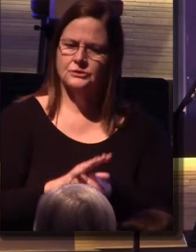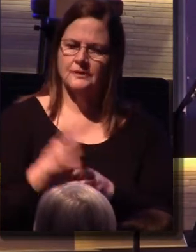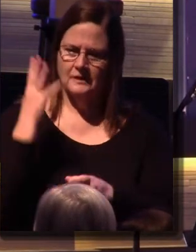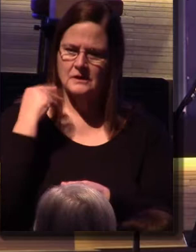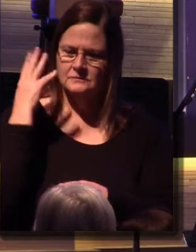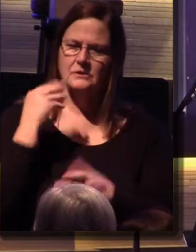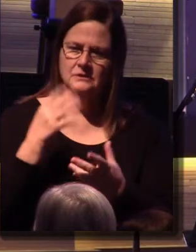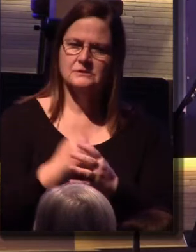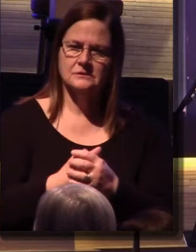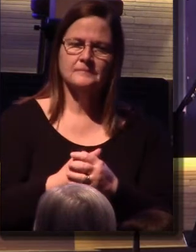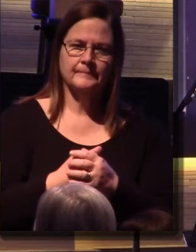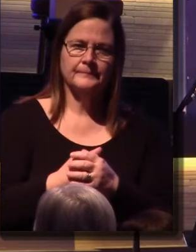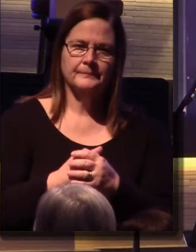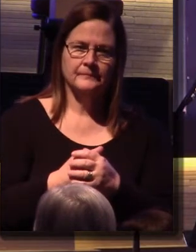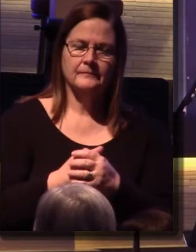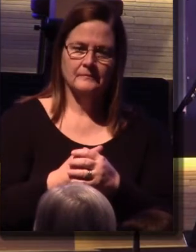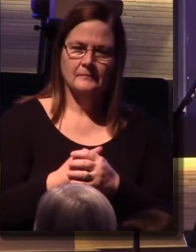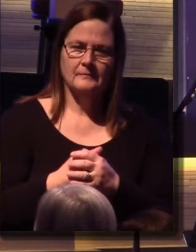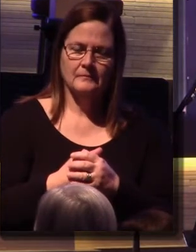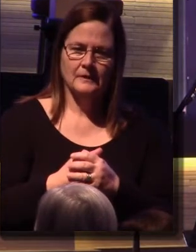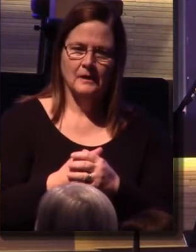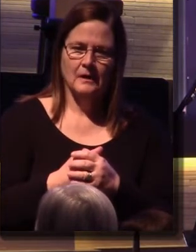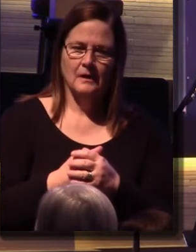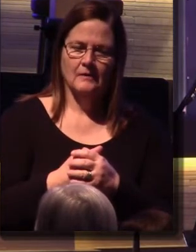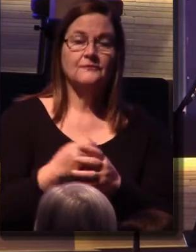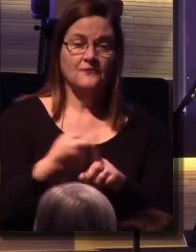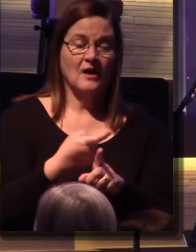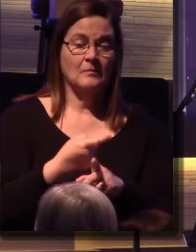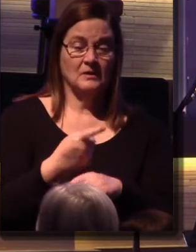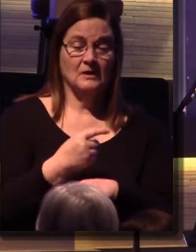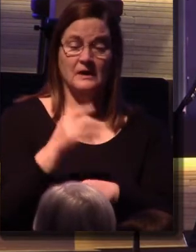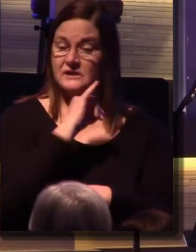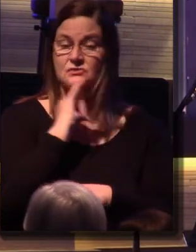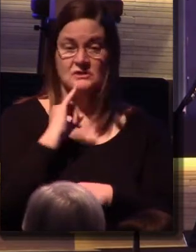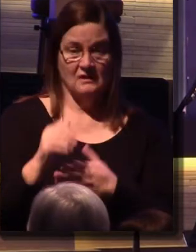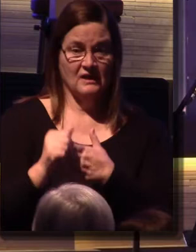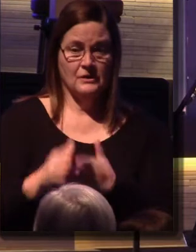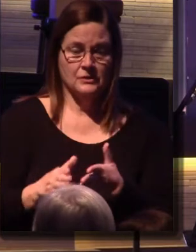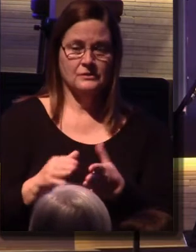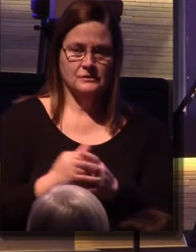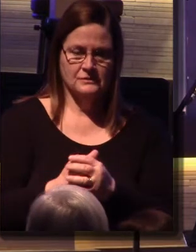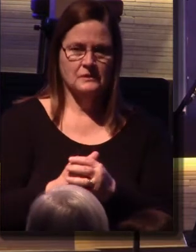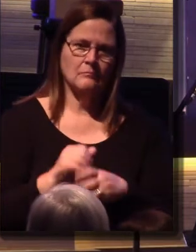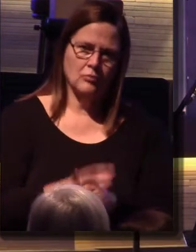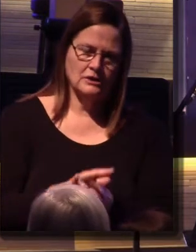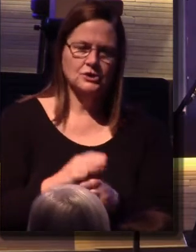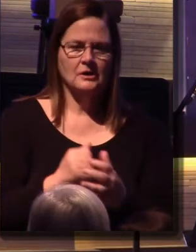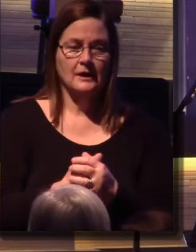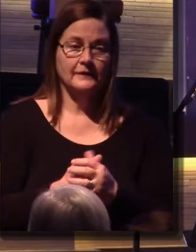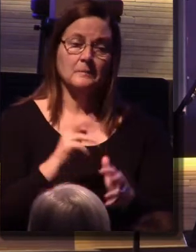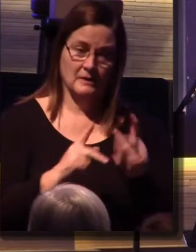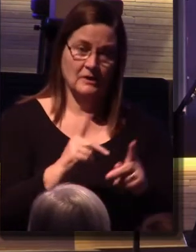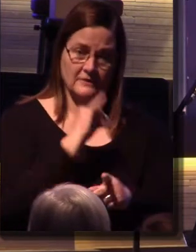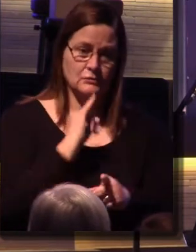the chronic angst that would have been experienced by especially the leadership of Israel and then as well the